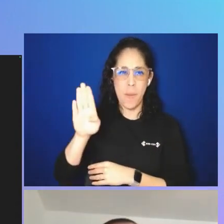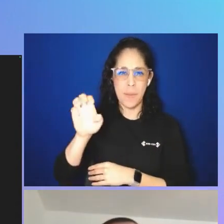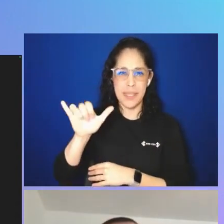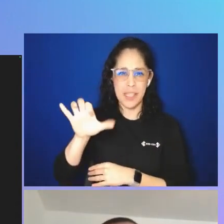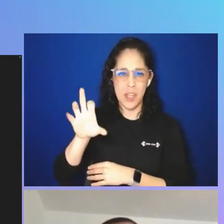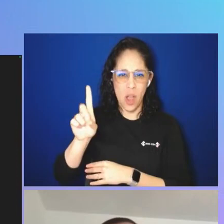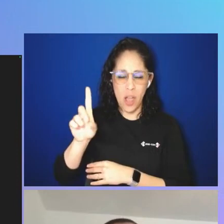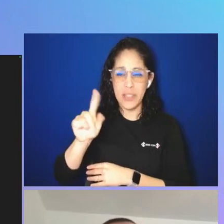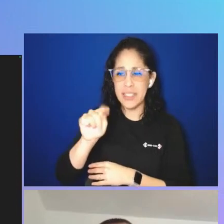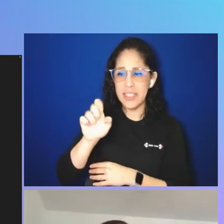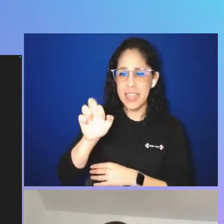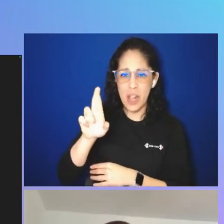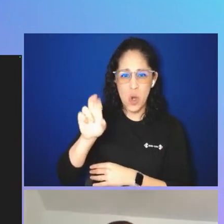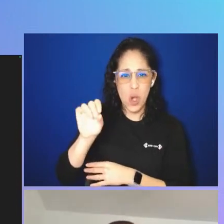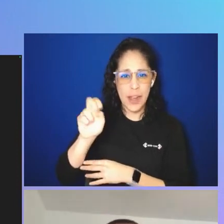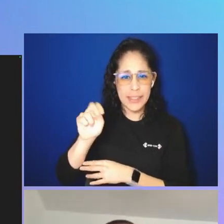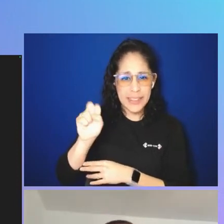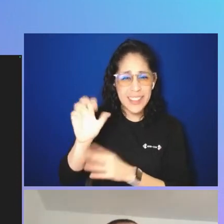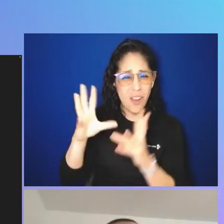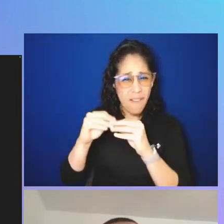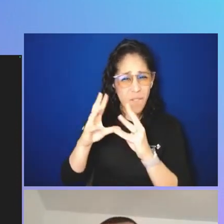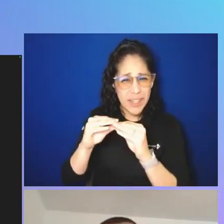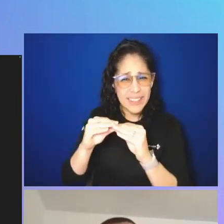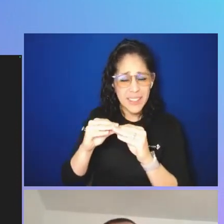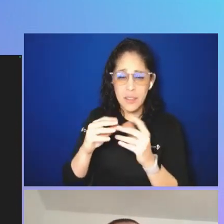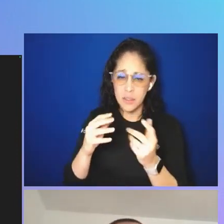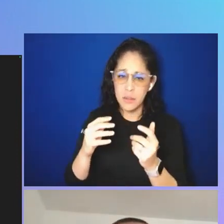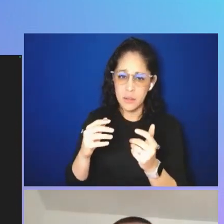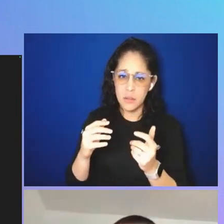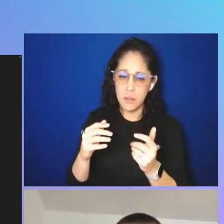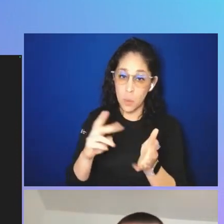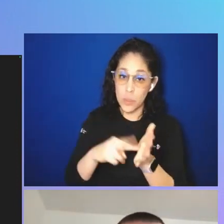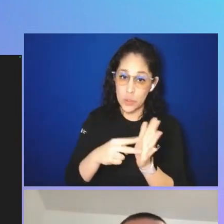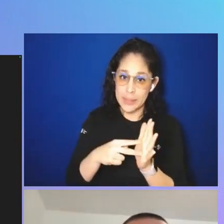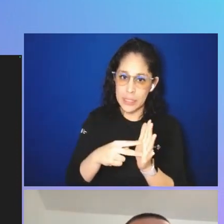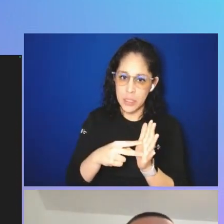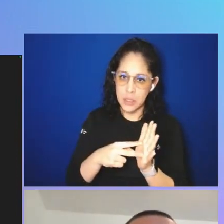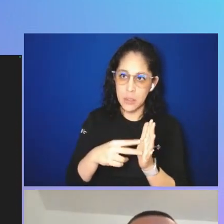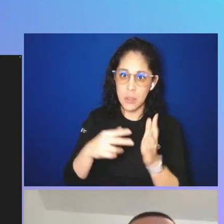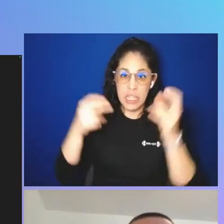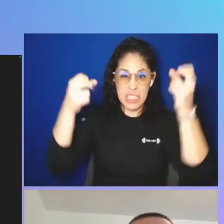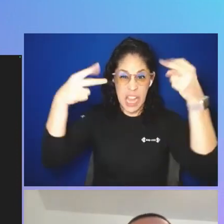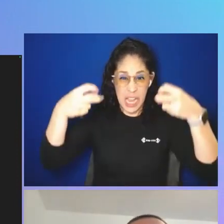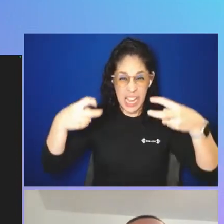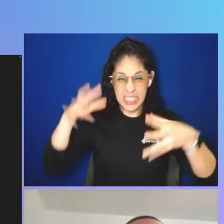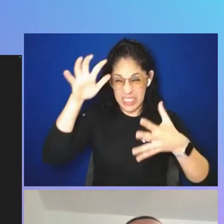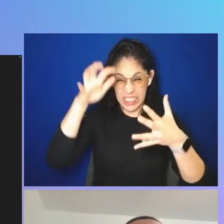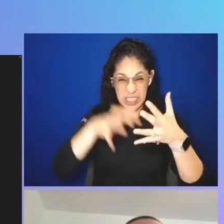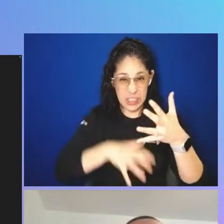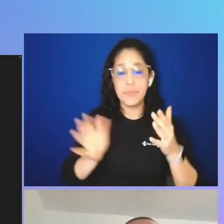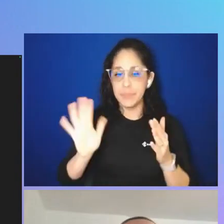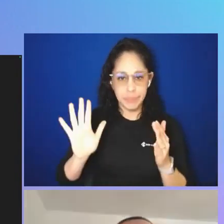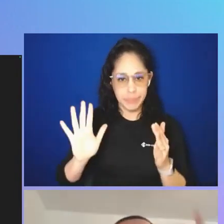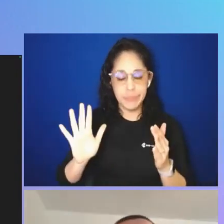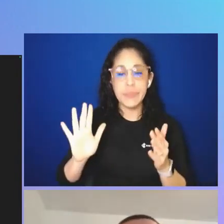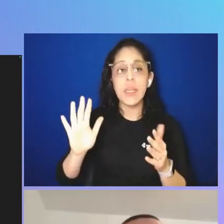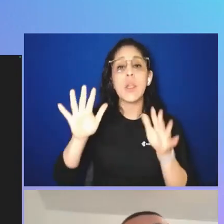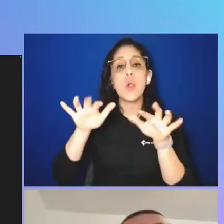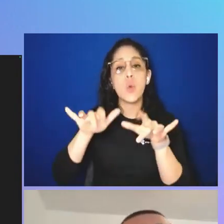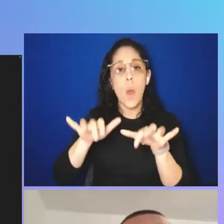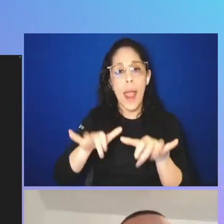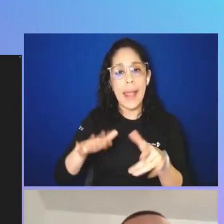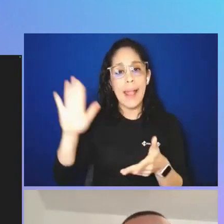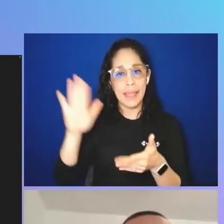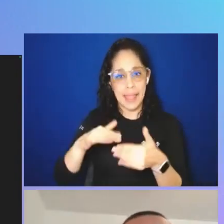Tolerance conference, which is write less damn code. And I stick by it today. I might redo that